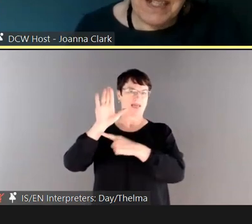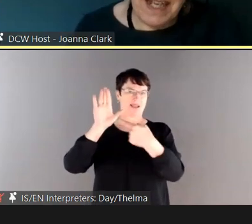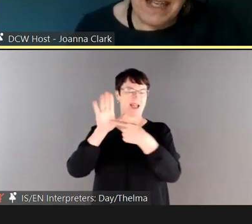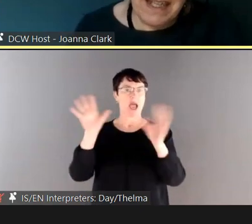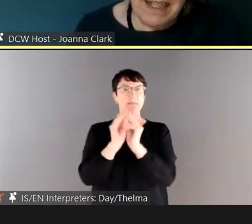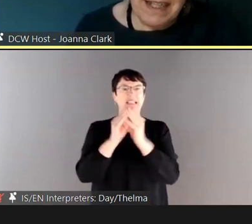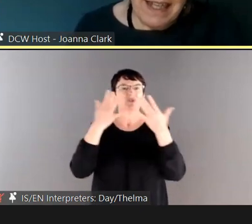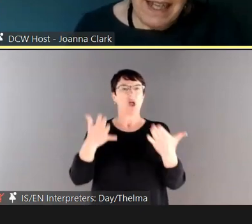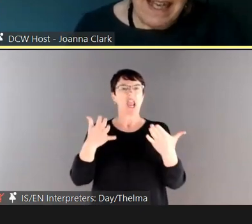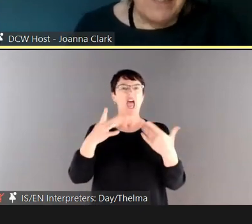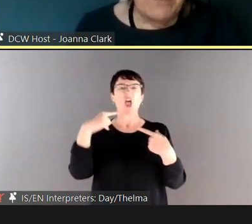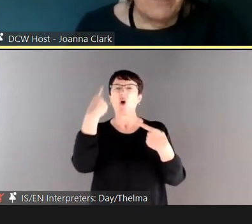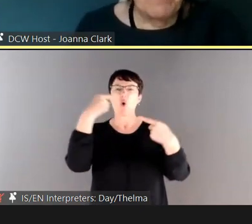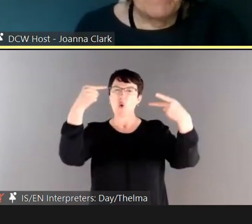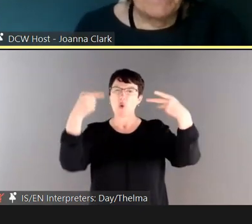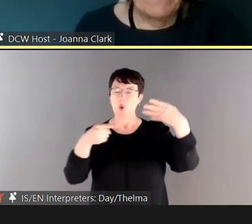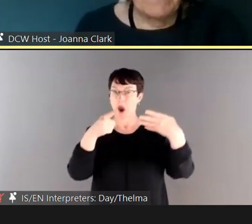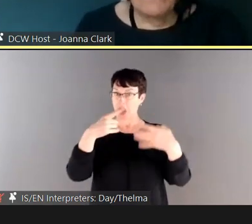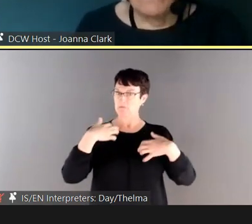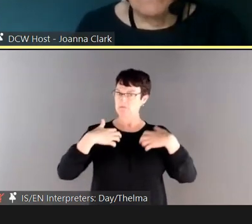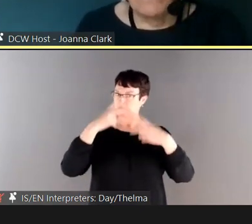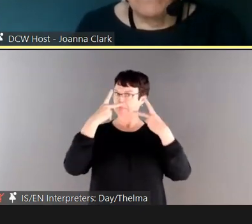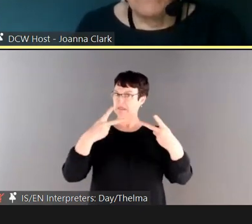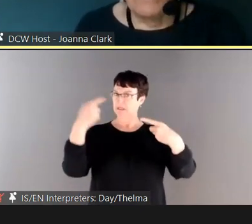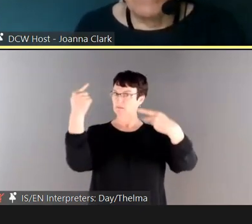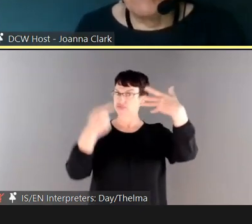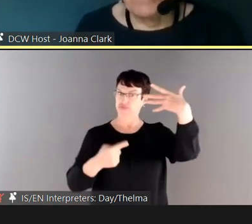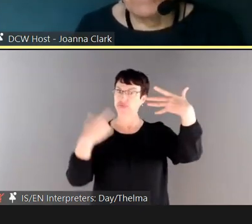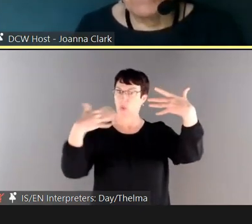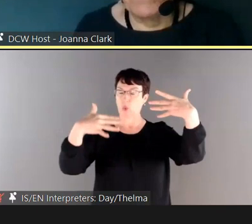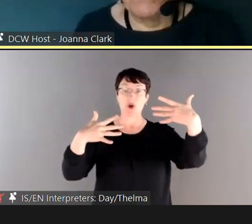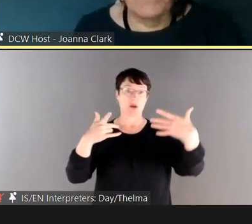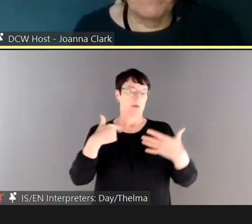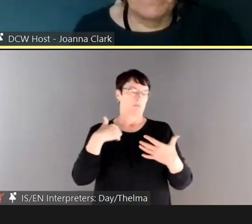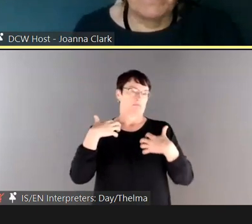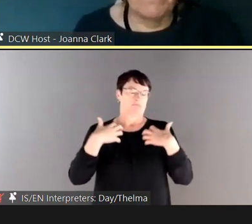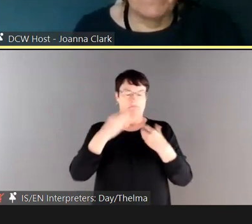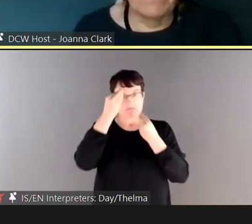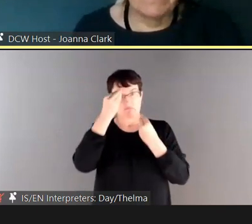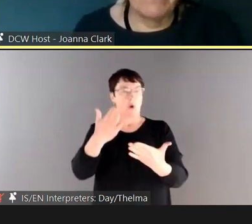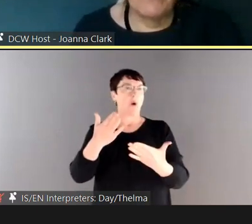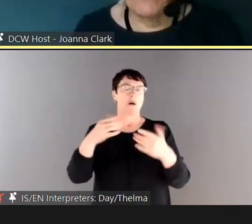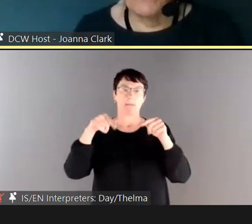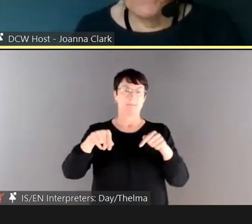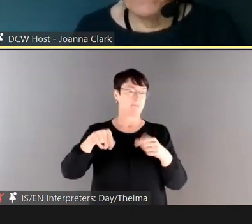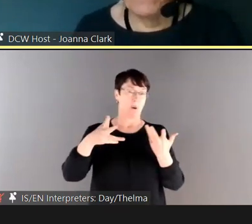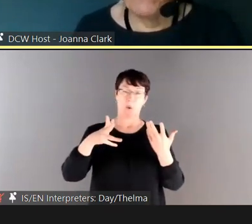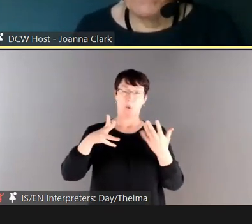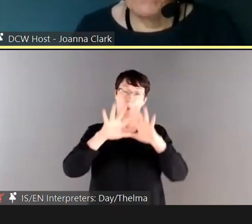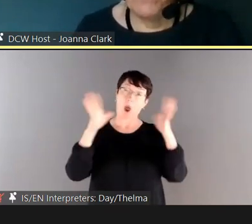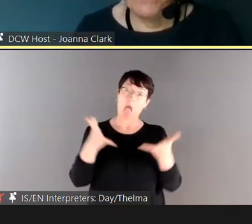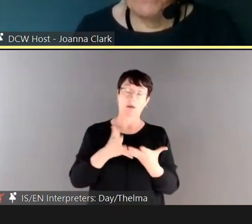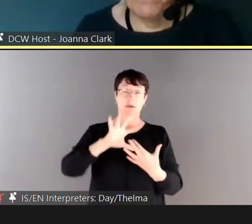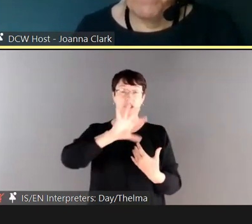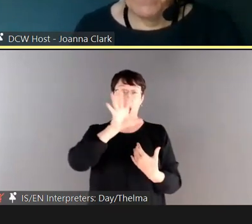here today. And I mean, we've been delighted to have participants from so many different countries as well. So